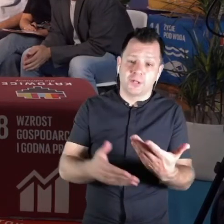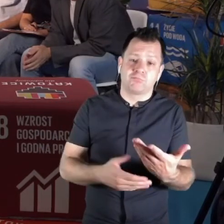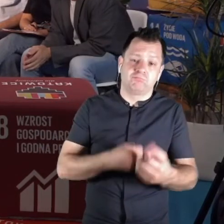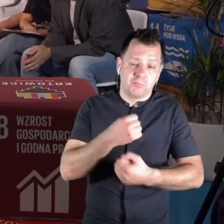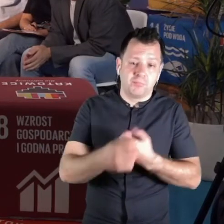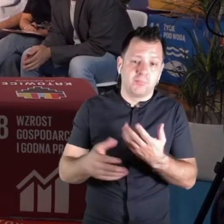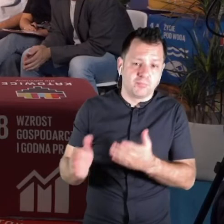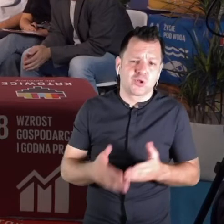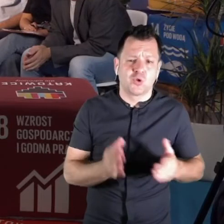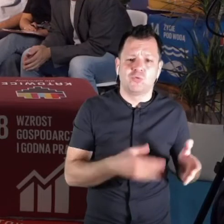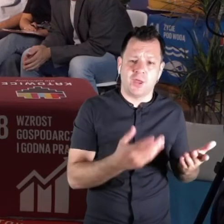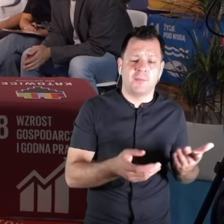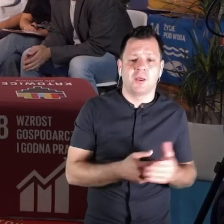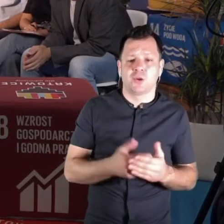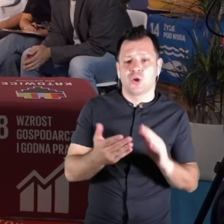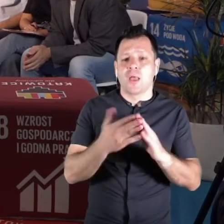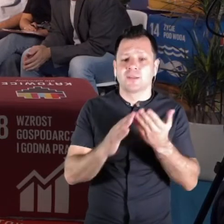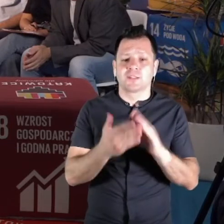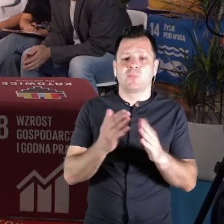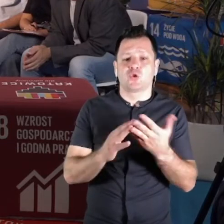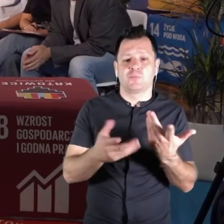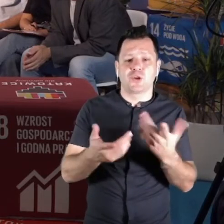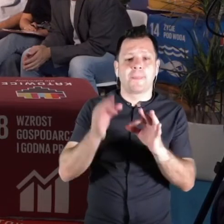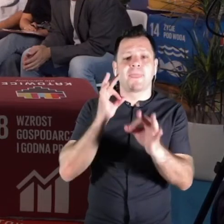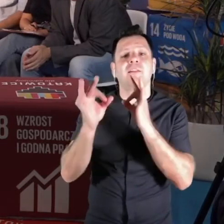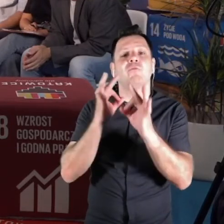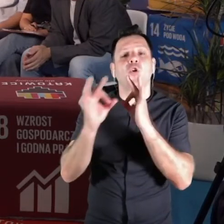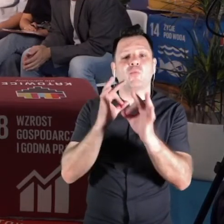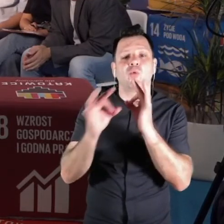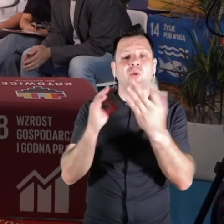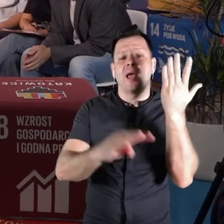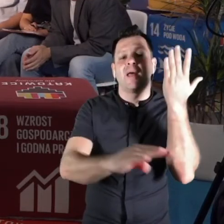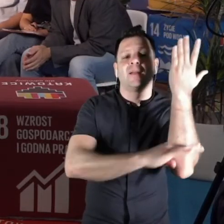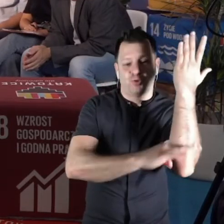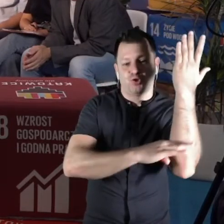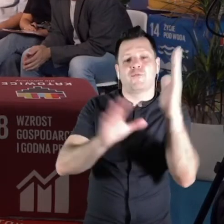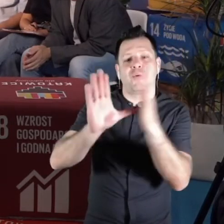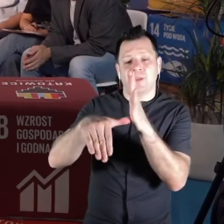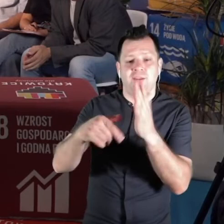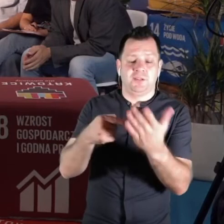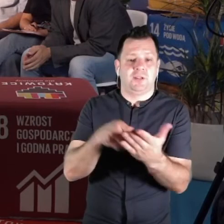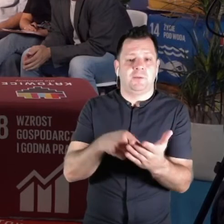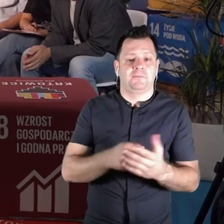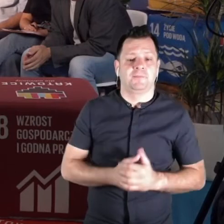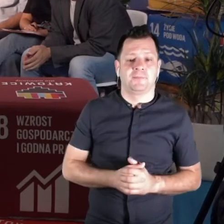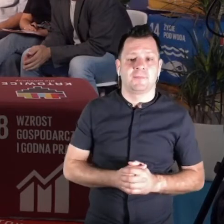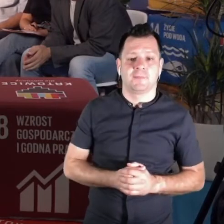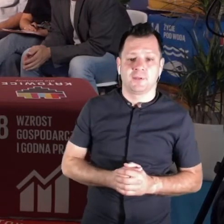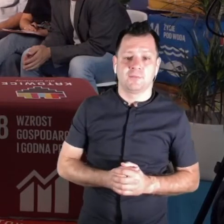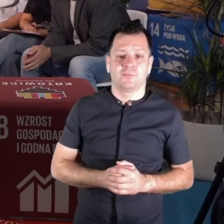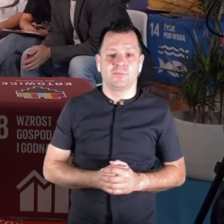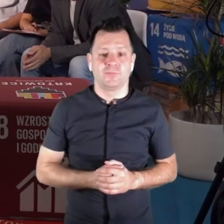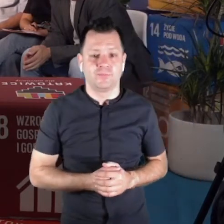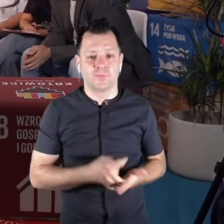city trees and sensibilize or raise awareness about the needs of city trees, because they have special conditions as